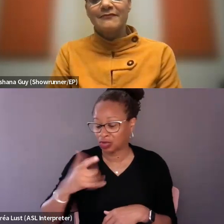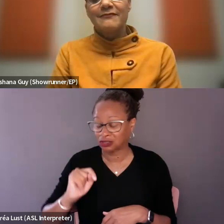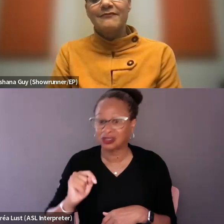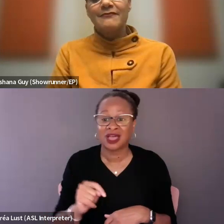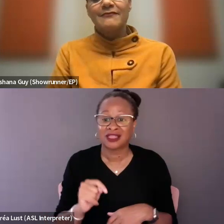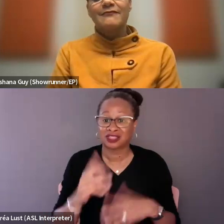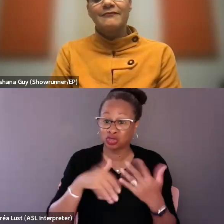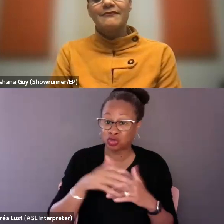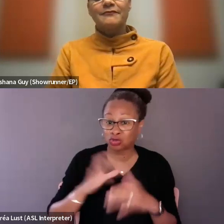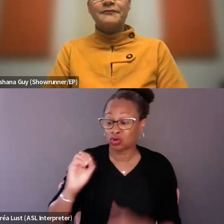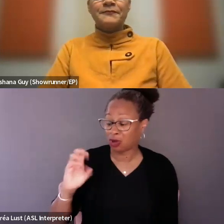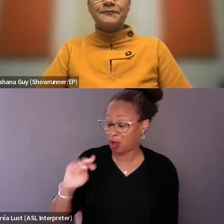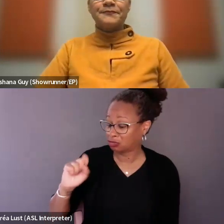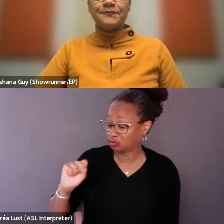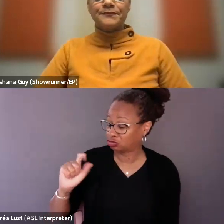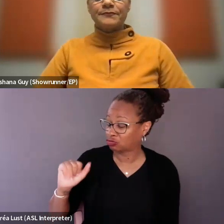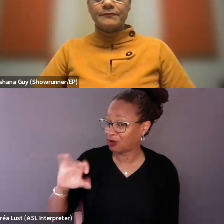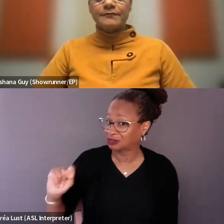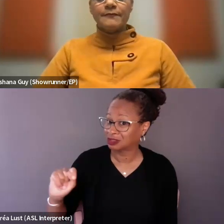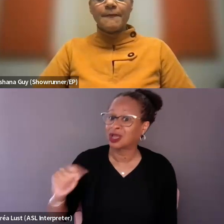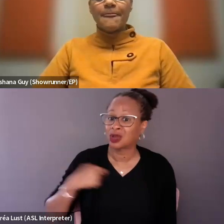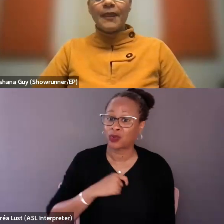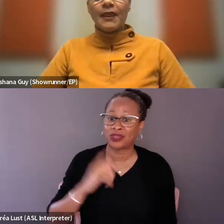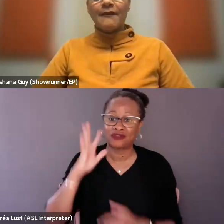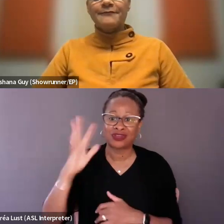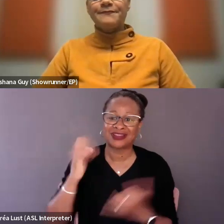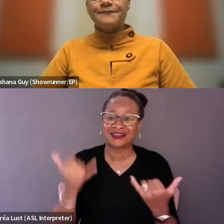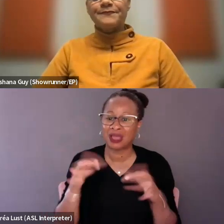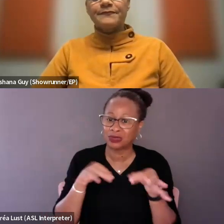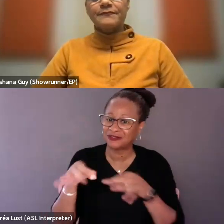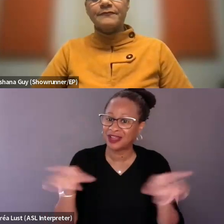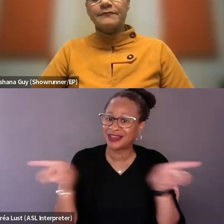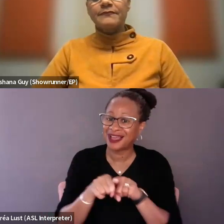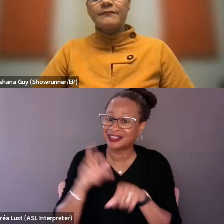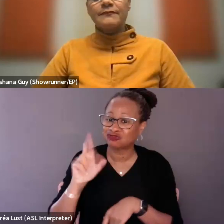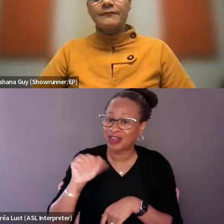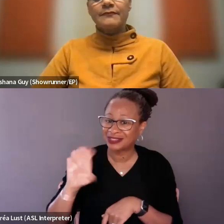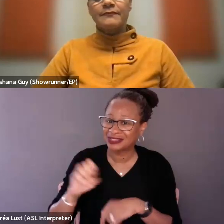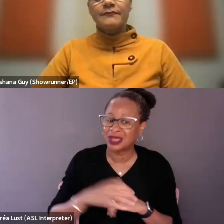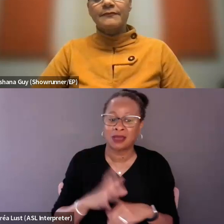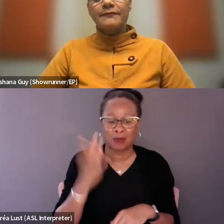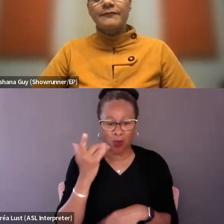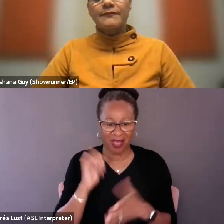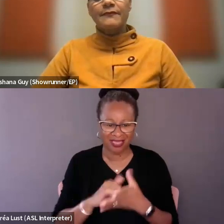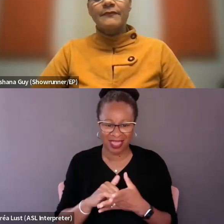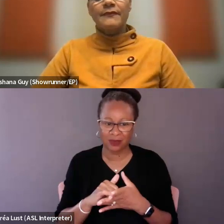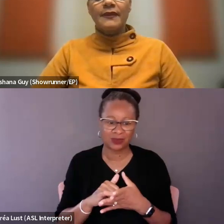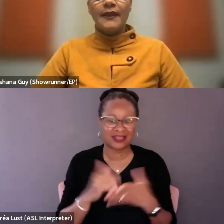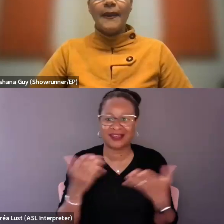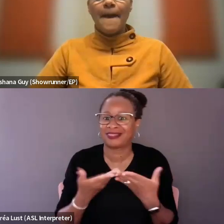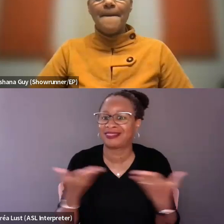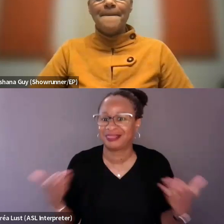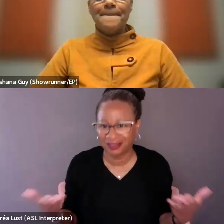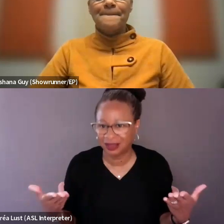construct that we've created that is what we, you know, now define as race, but really why that was, why that was